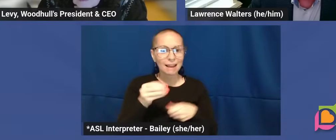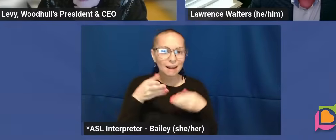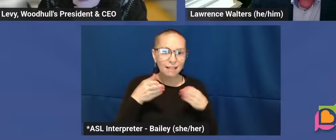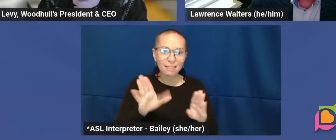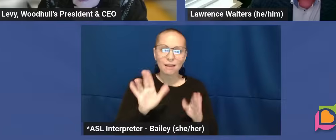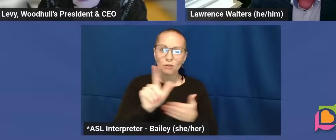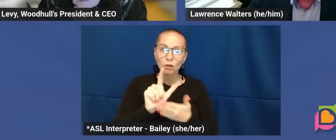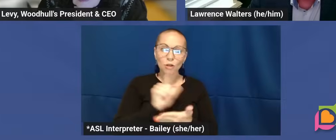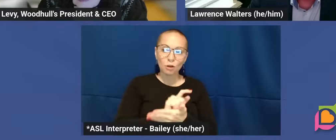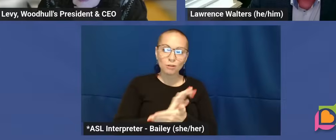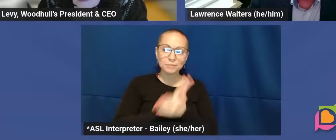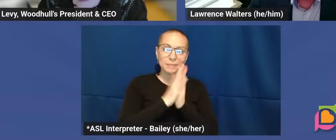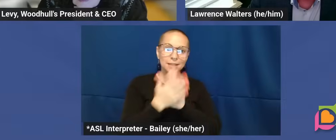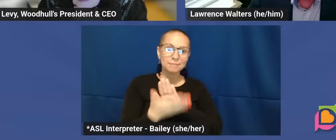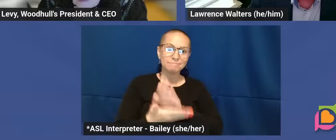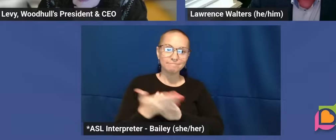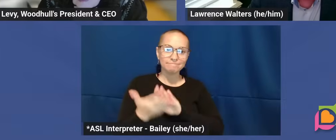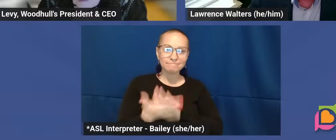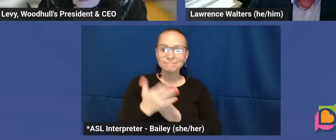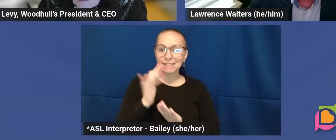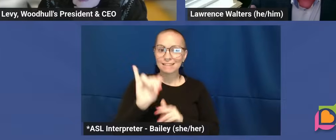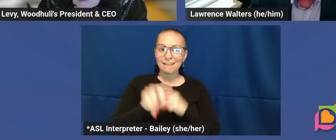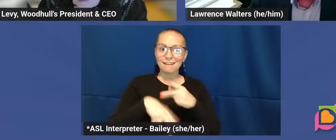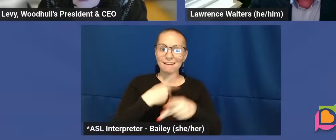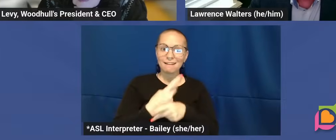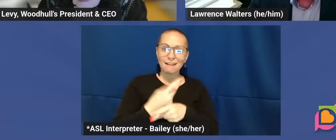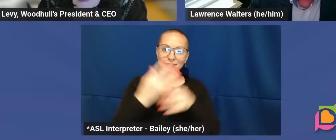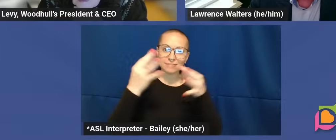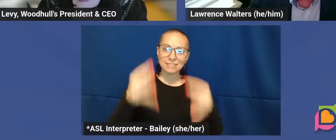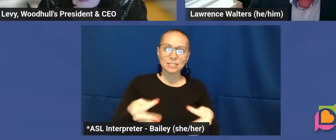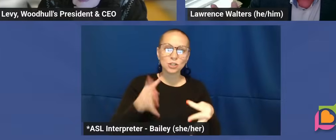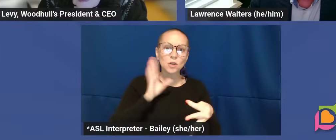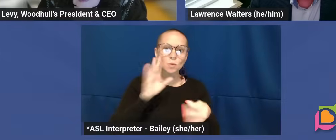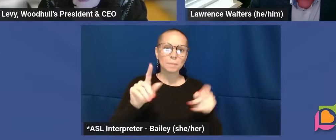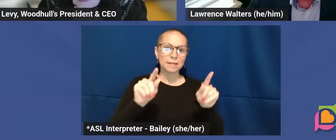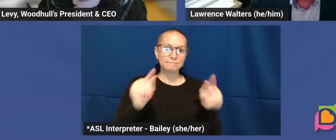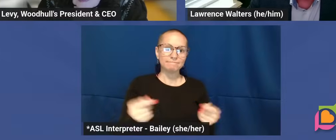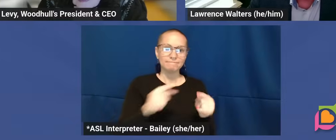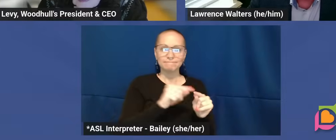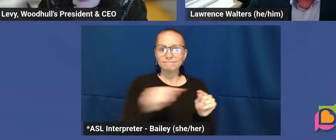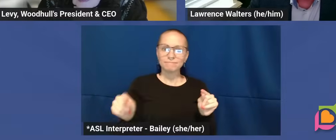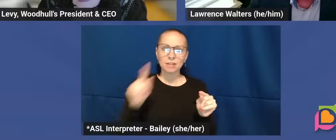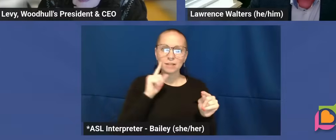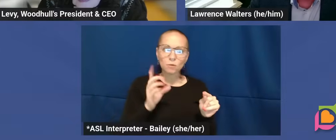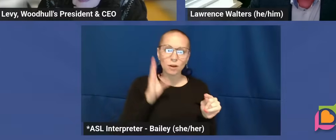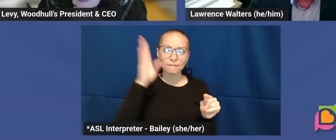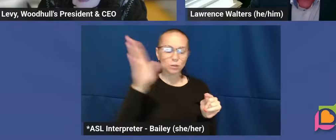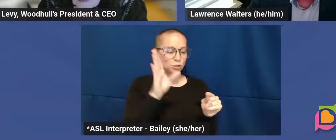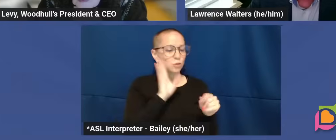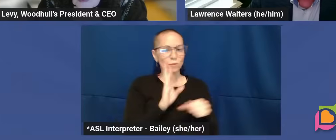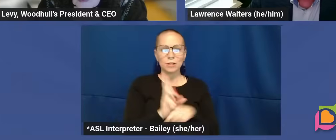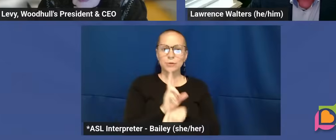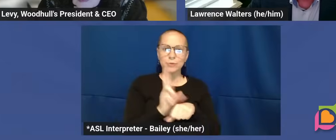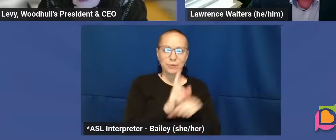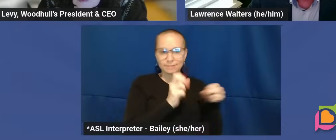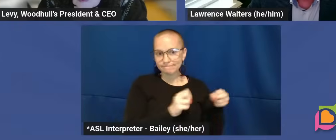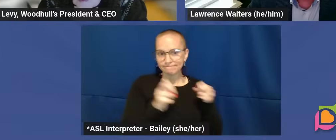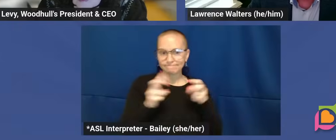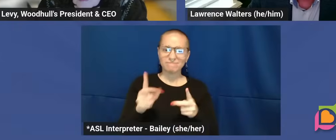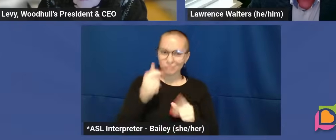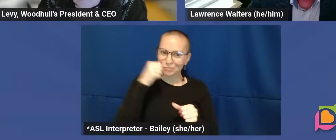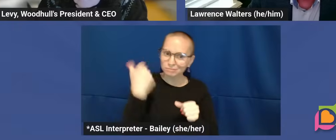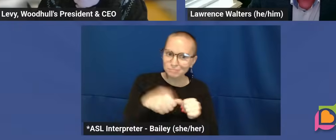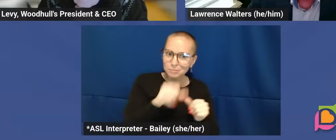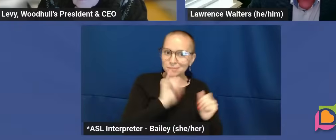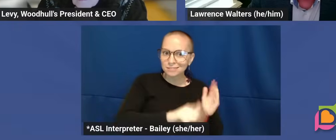be upheld, that type of case, that decision will be cited in future instances by the government and